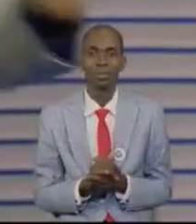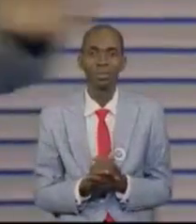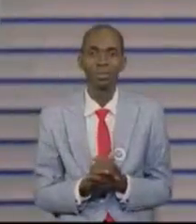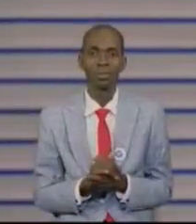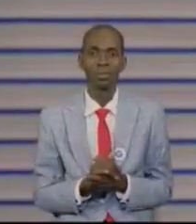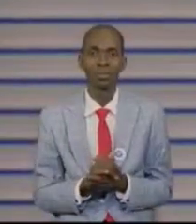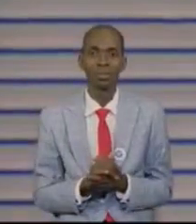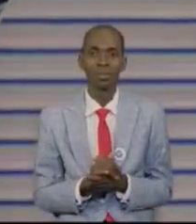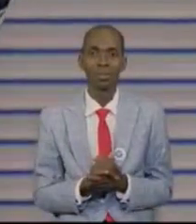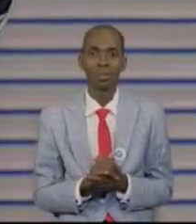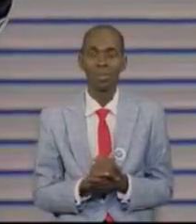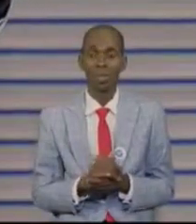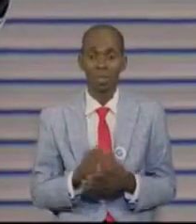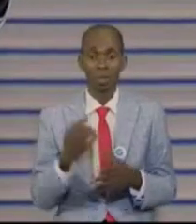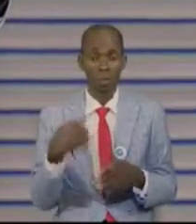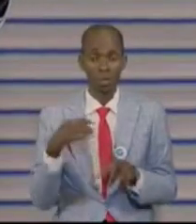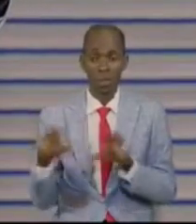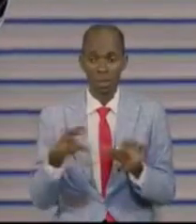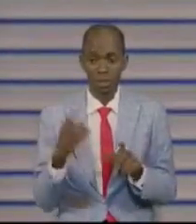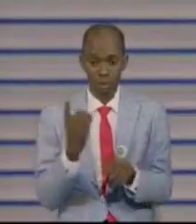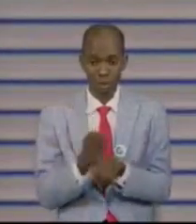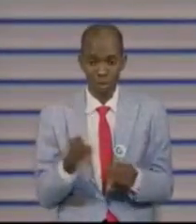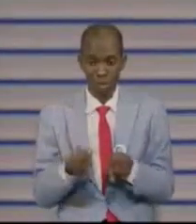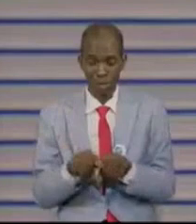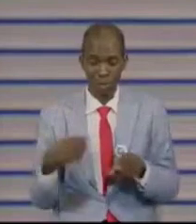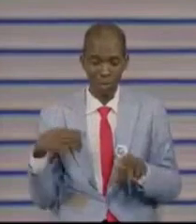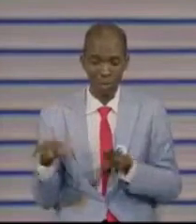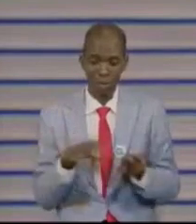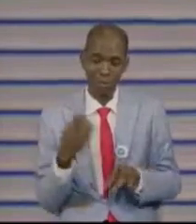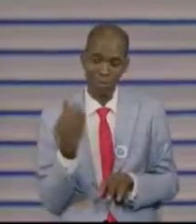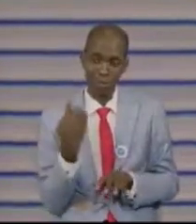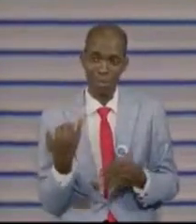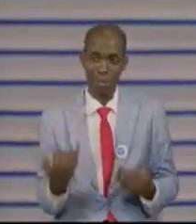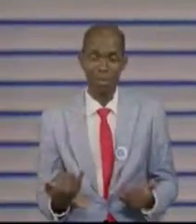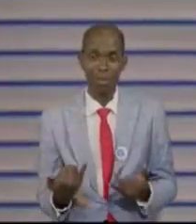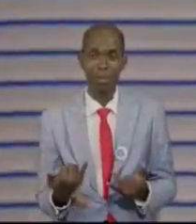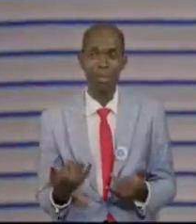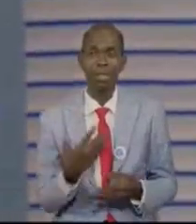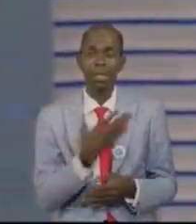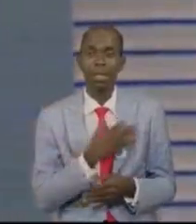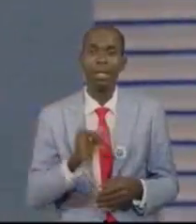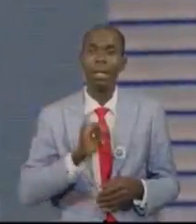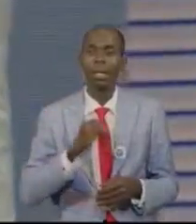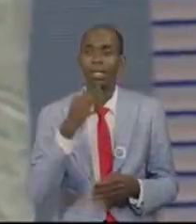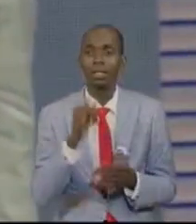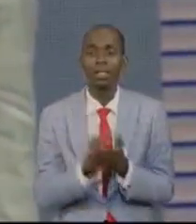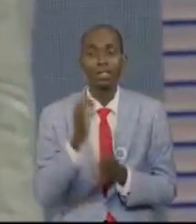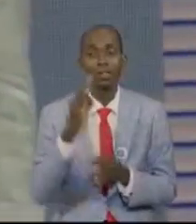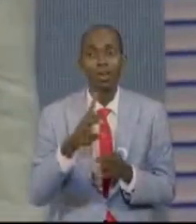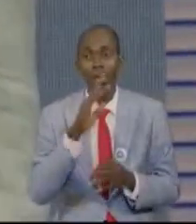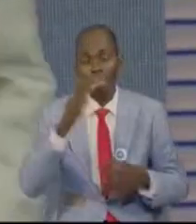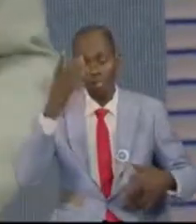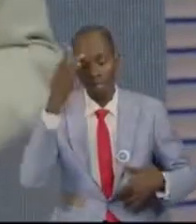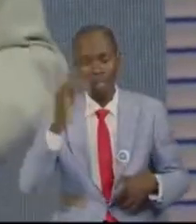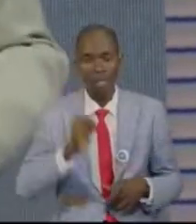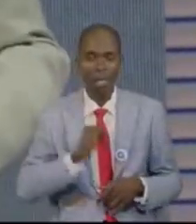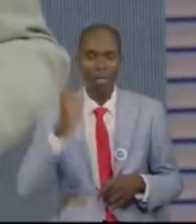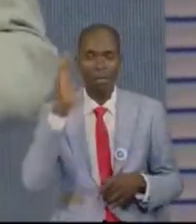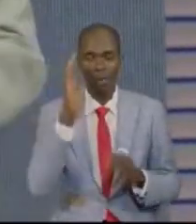We did that just like we've done now. And I said, if you are sick, I'm going to pray for you.